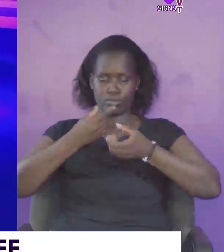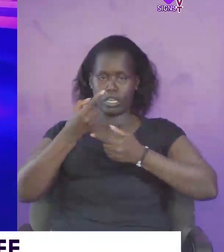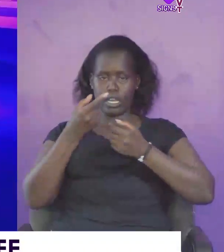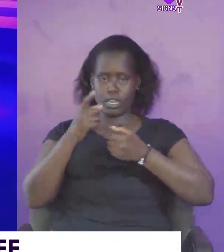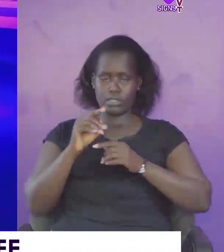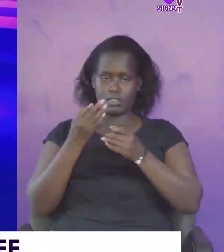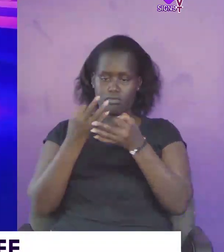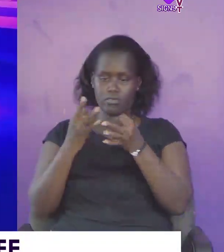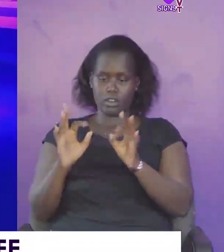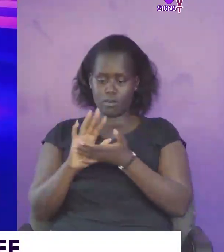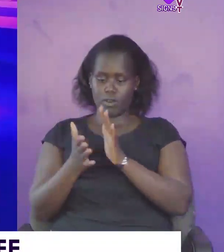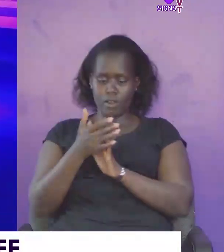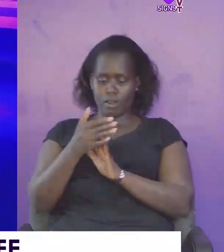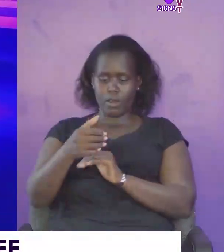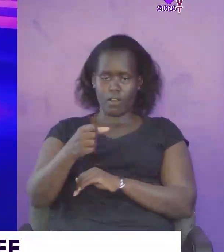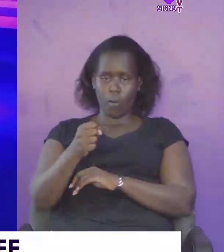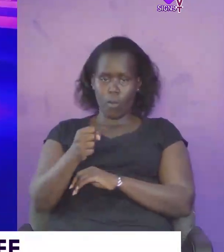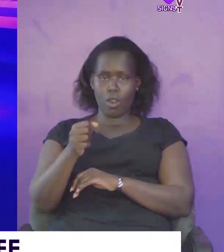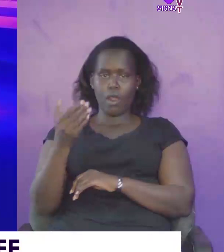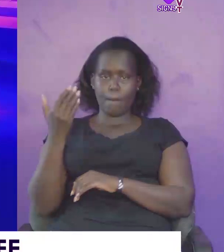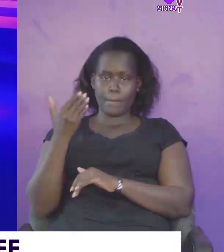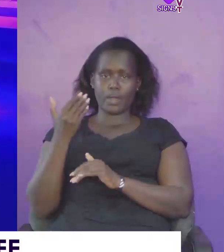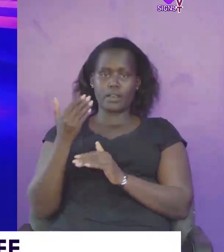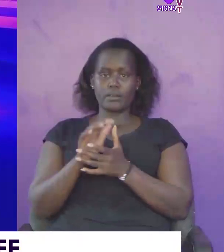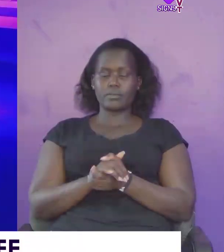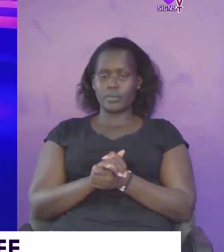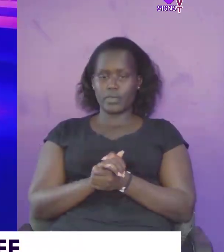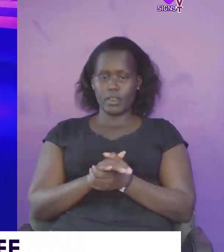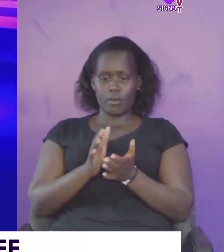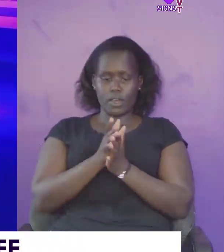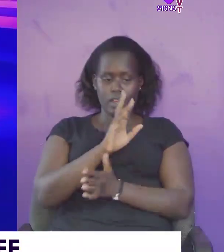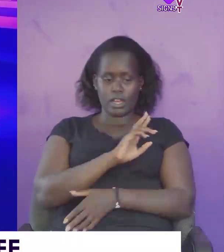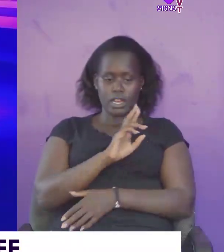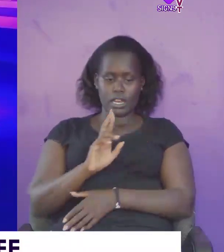Without being held back by the fetters of religious,